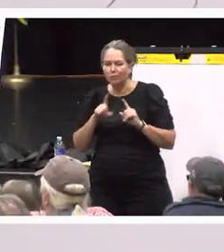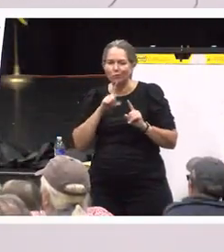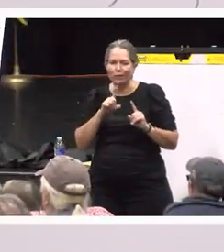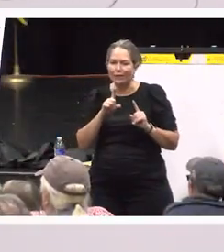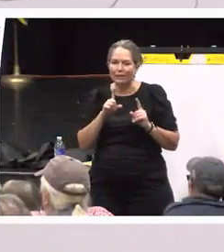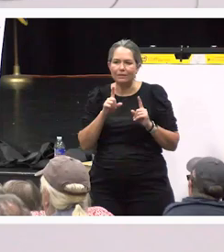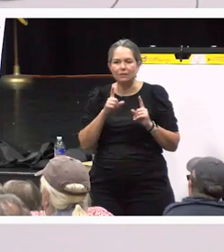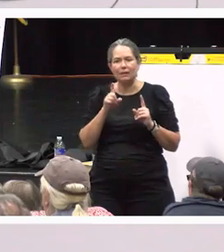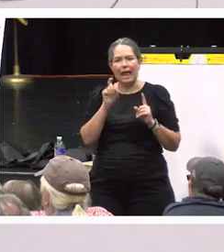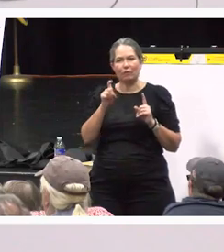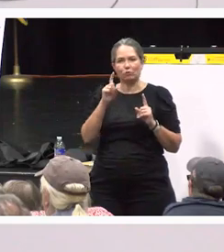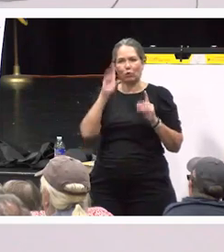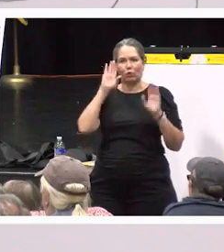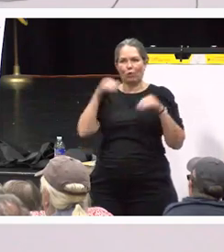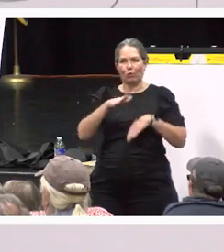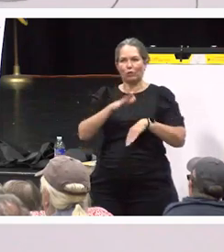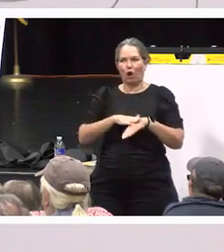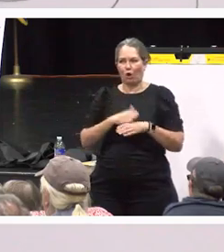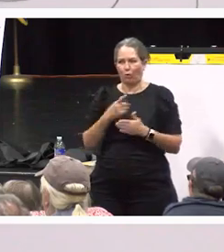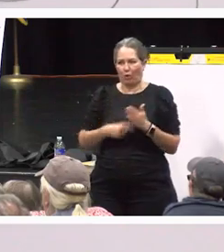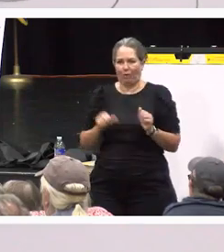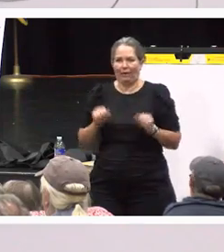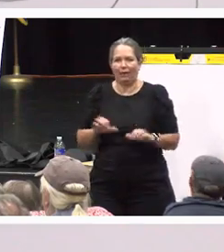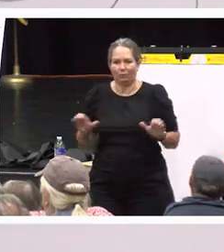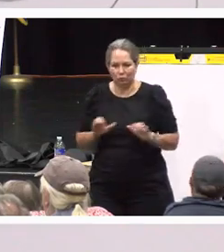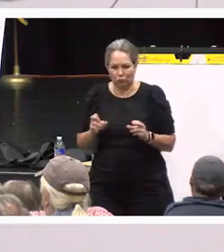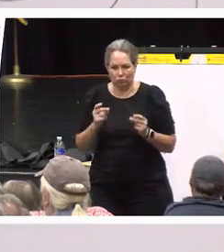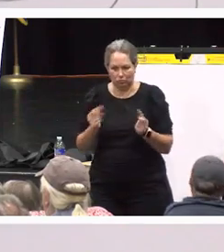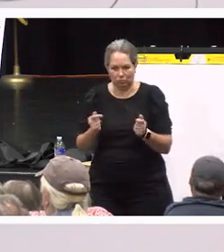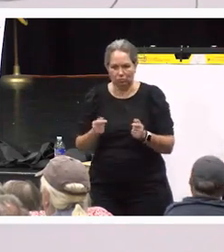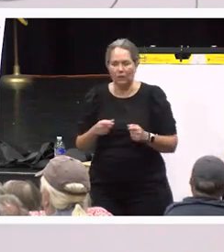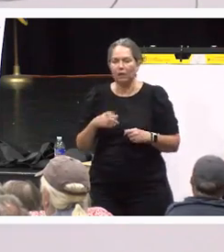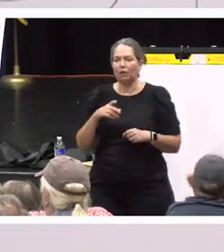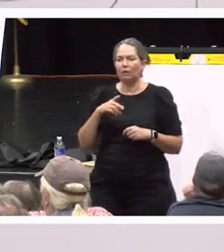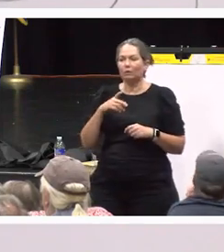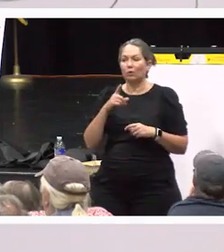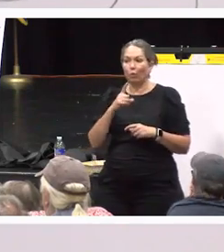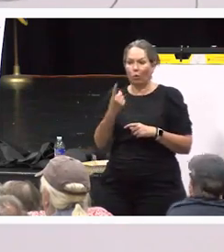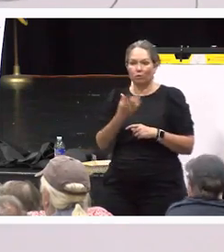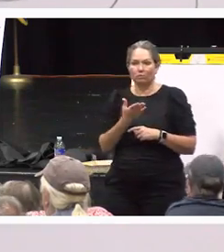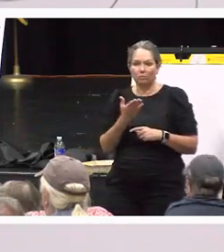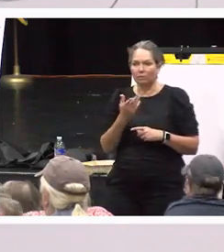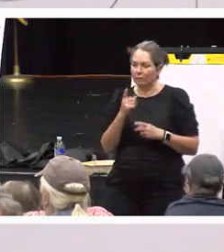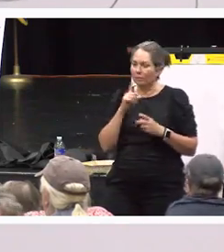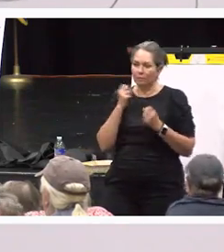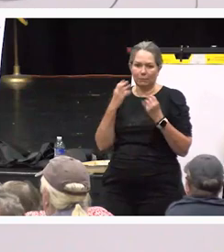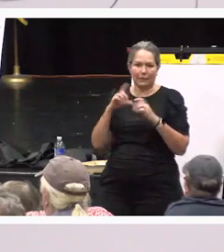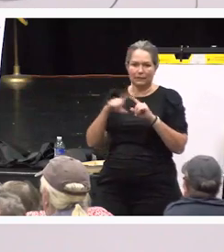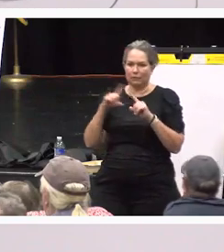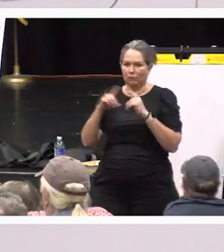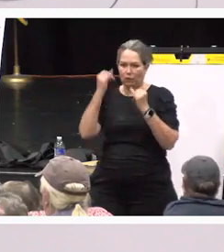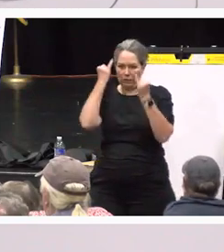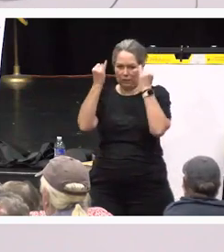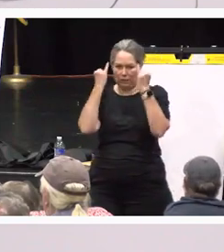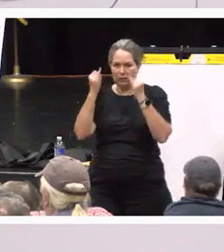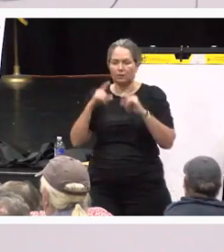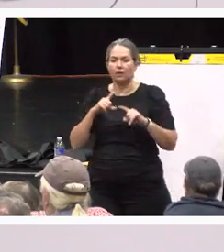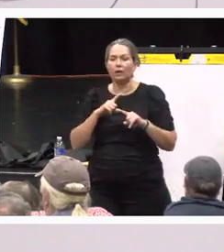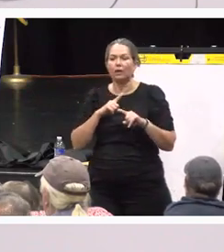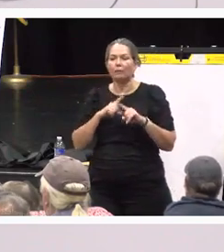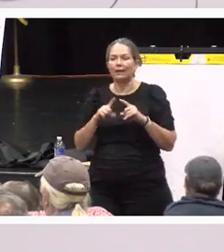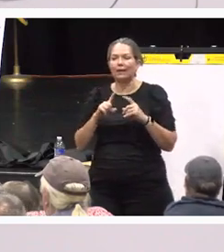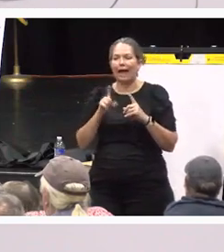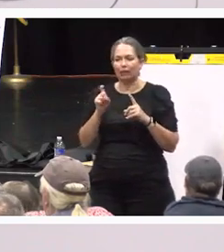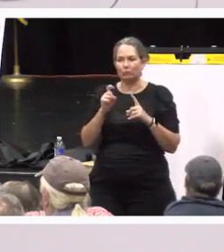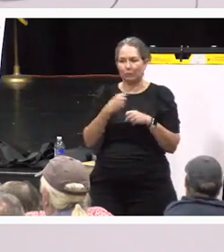practicality, right? And I just want to say I think there's two things that are essential to any of the ideas, and there's so many good ones. But one is the leadership structure to make it